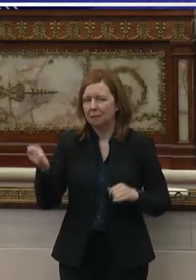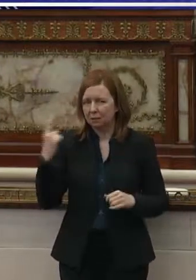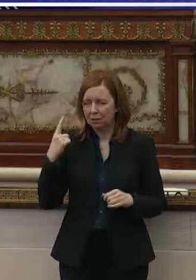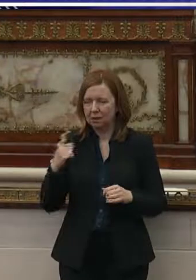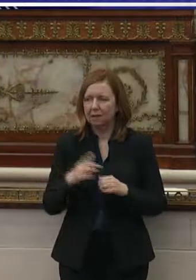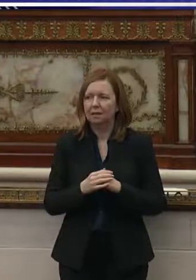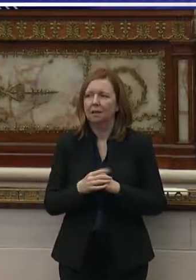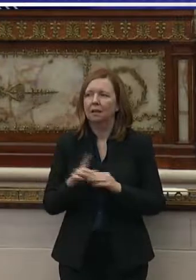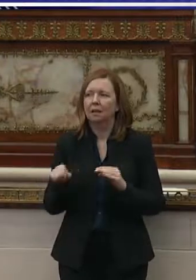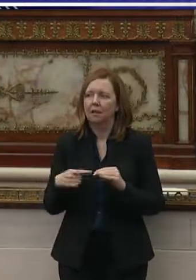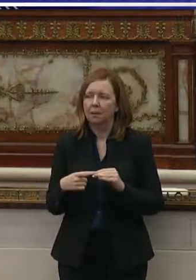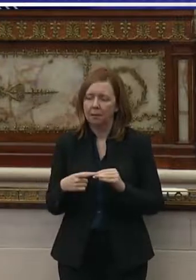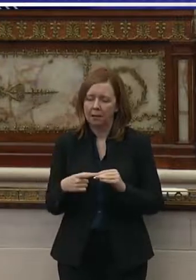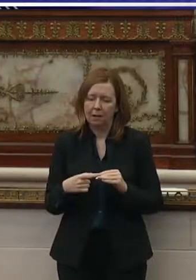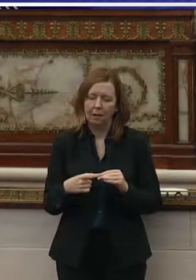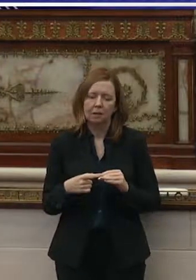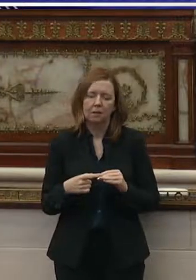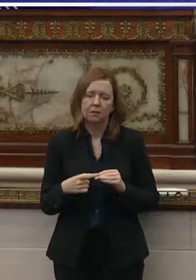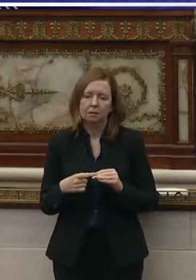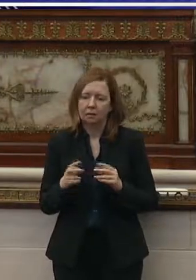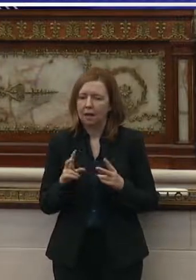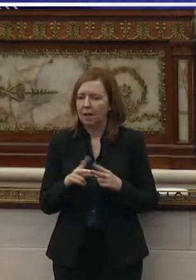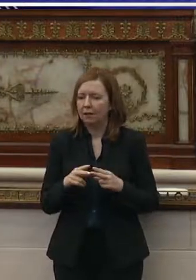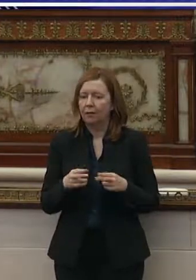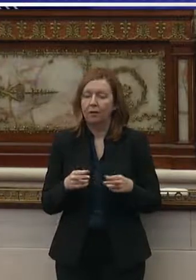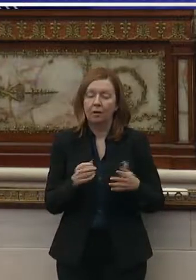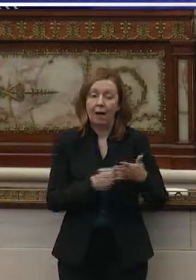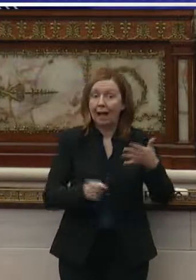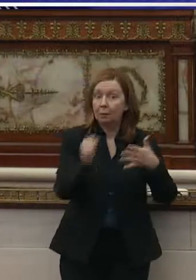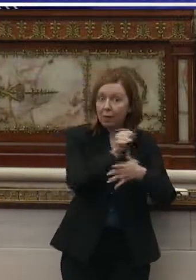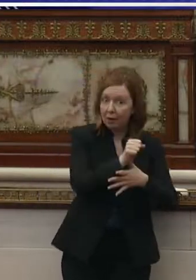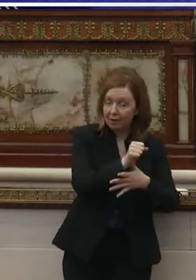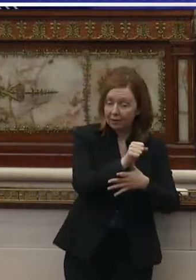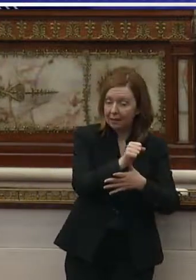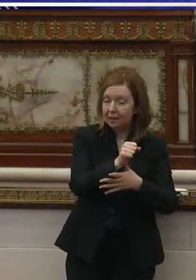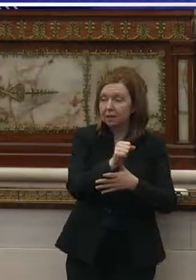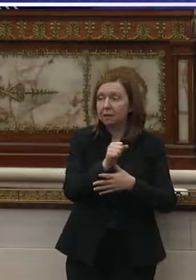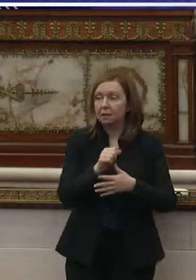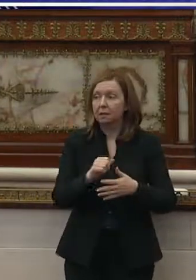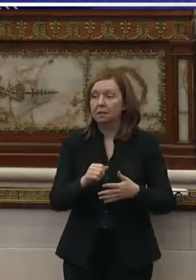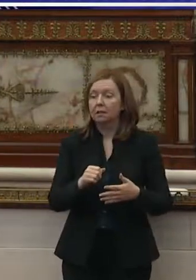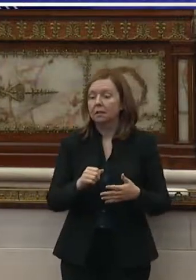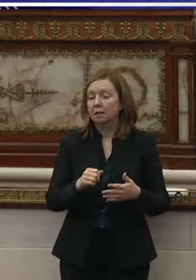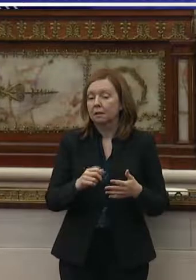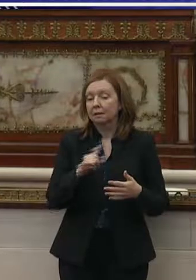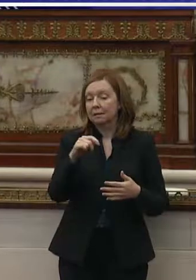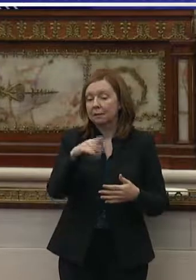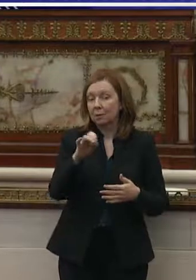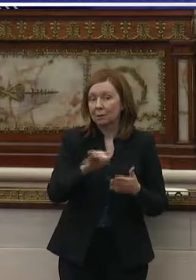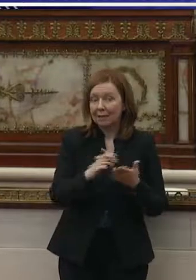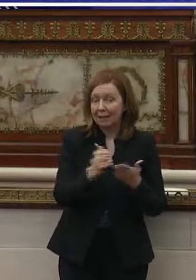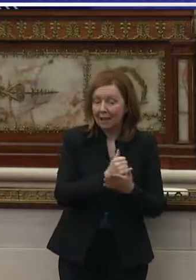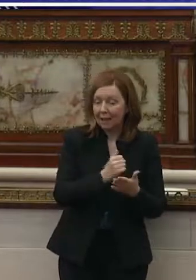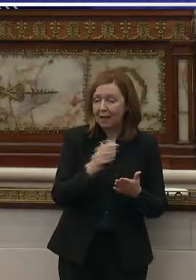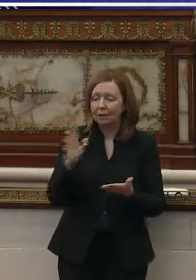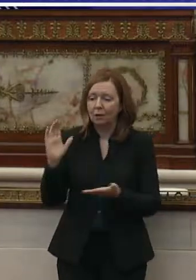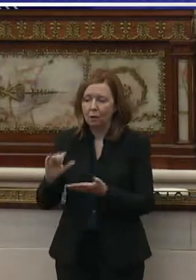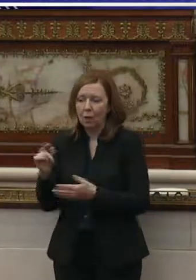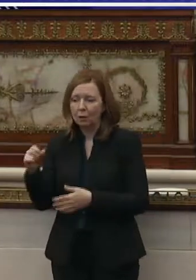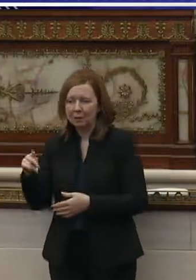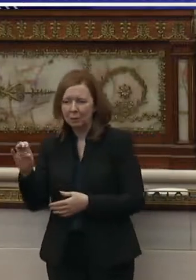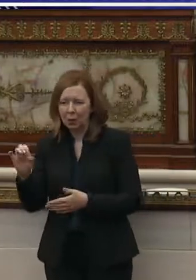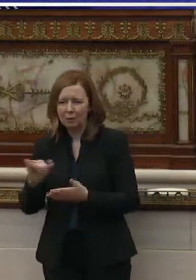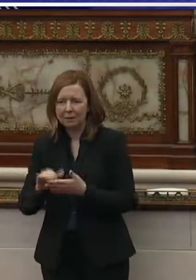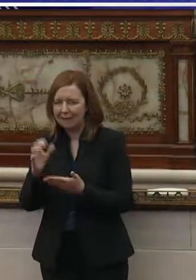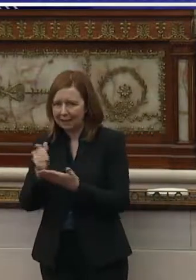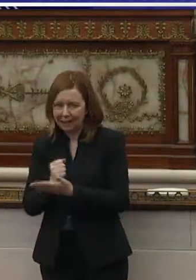understanding of either high priority, the highest zip codes that are in receipt and the lowest zip codes, that